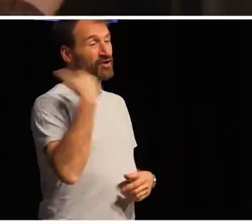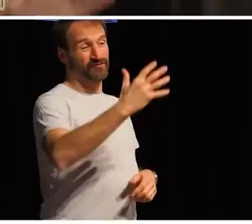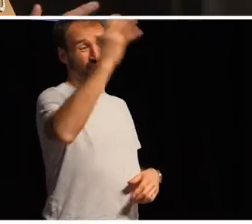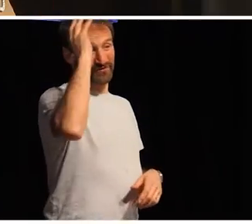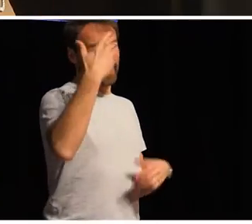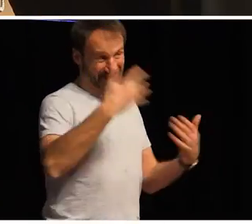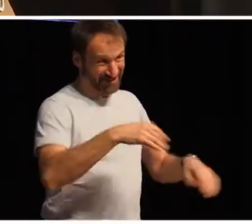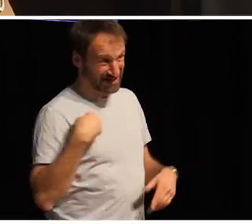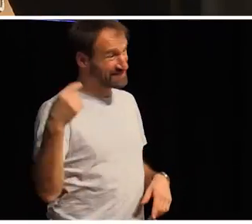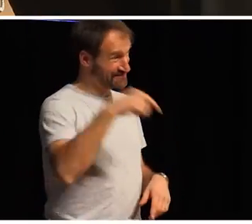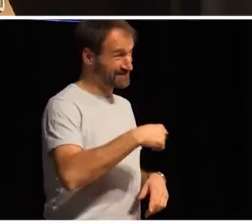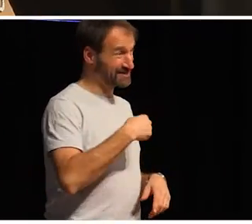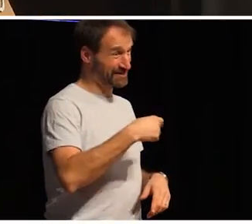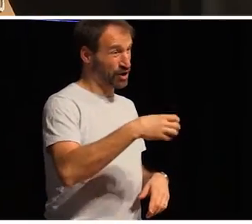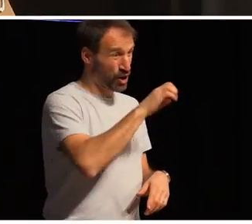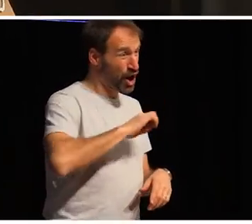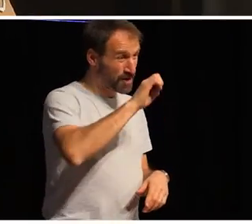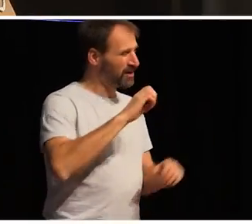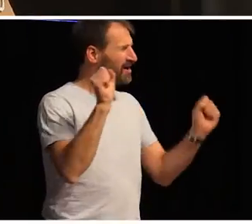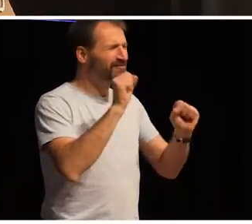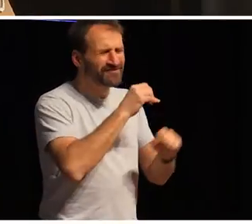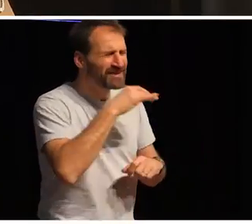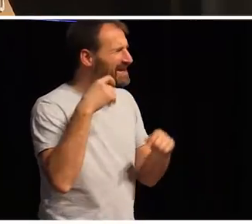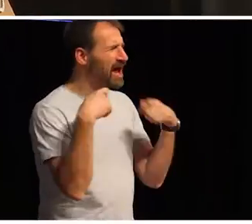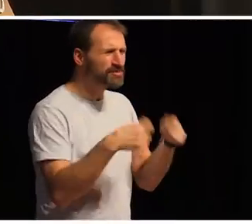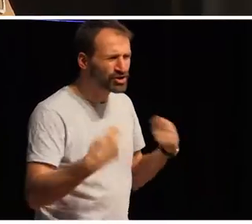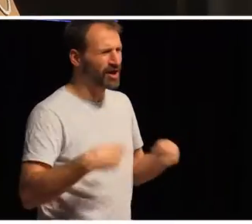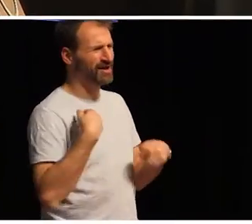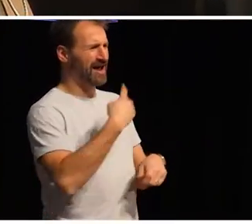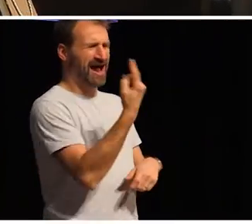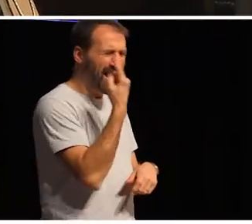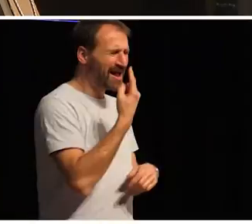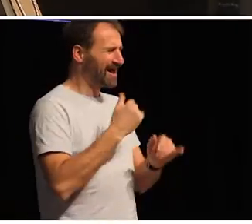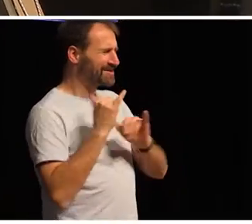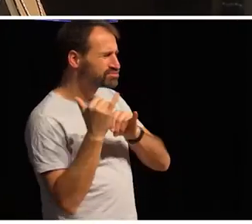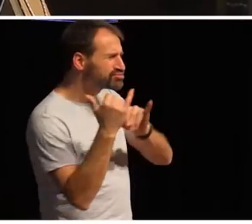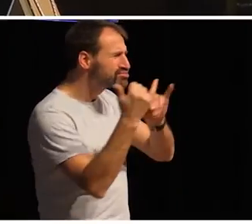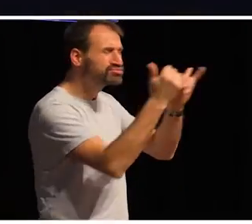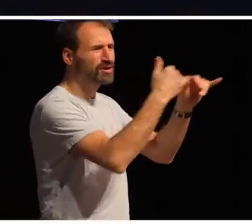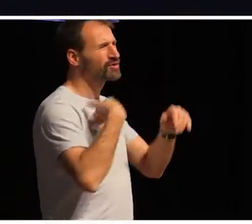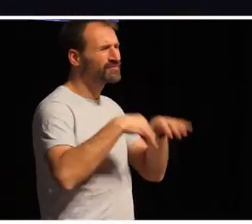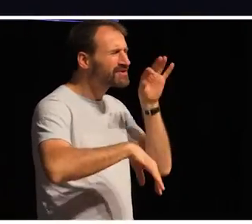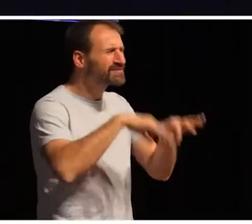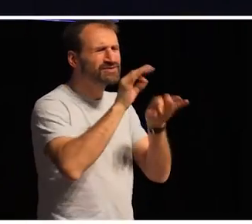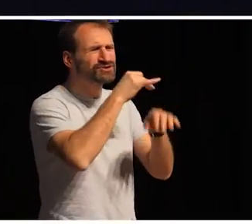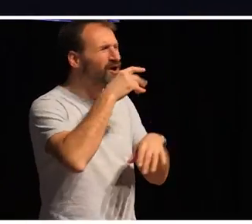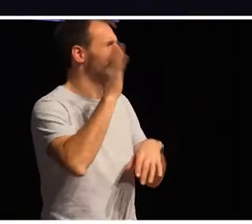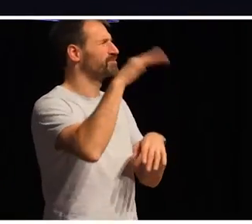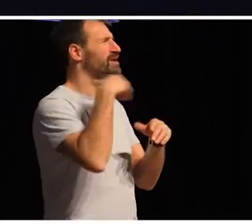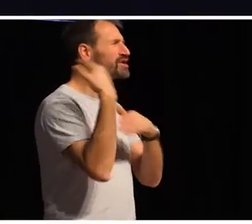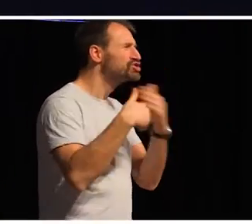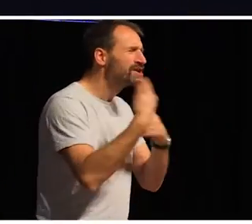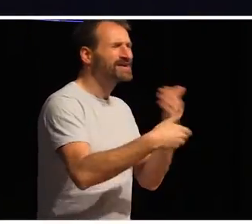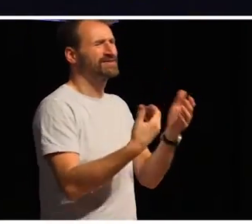a lot of adventure. I traveled all by myself and discovered so much things about the history, culture,